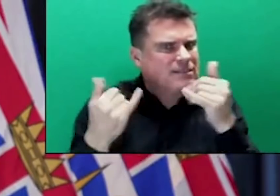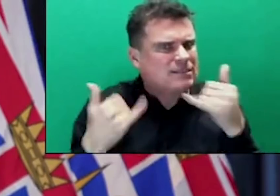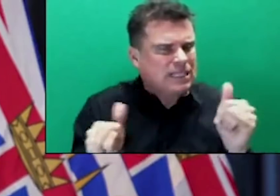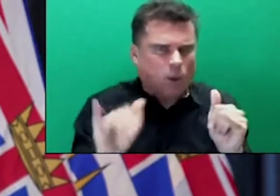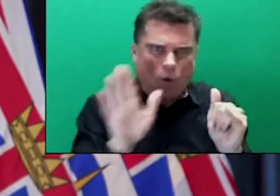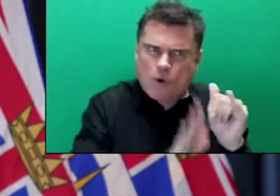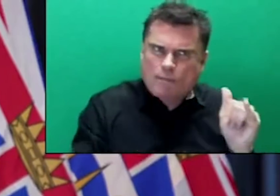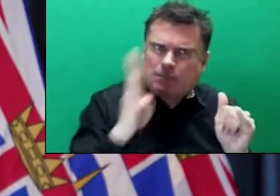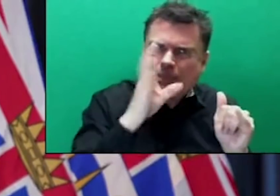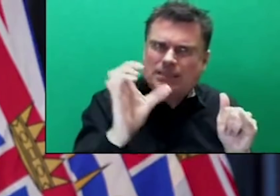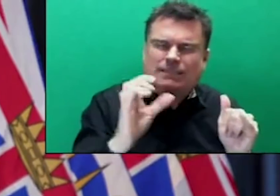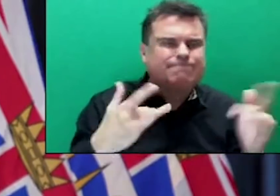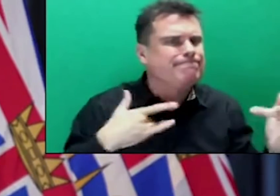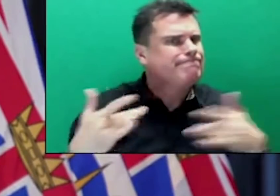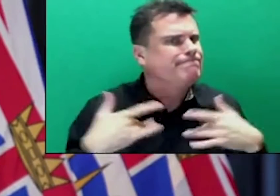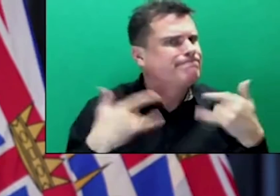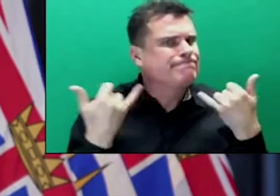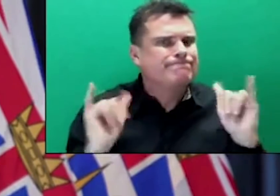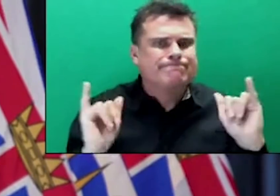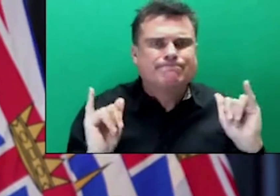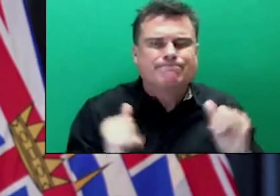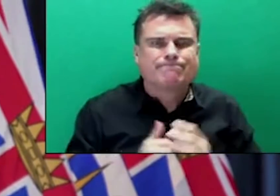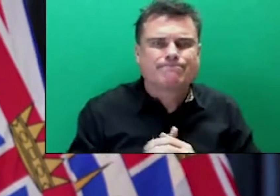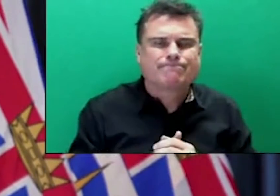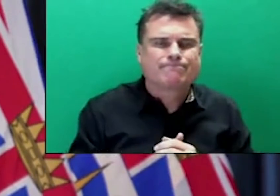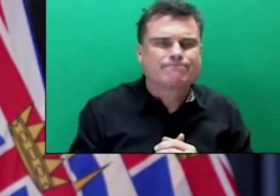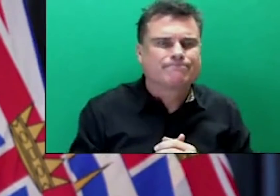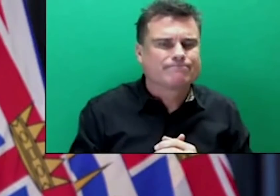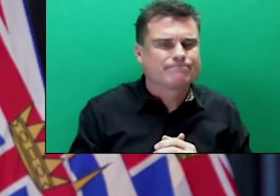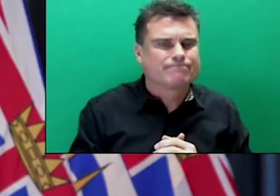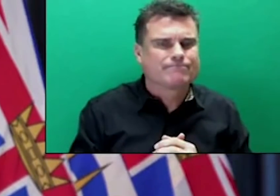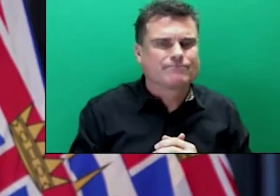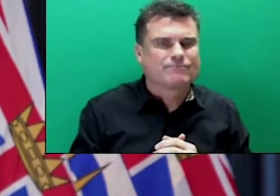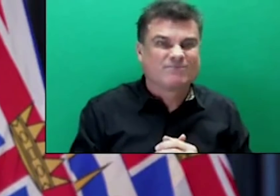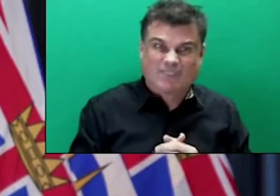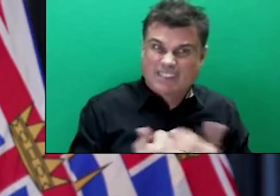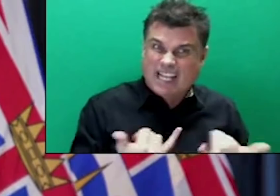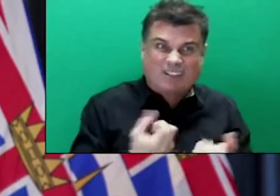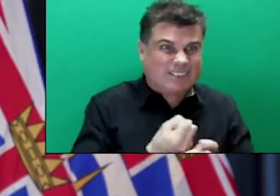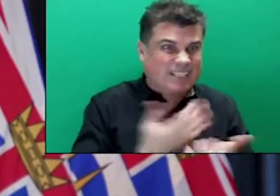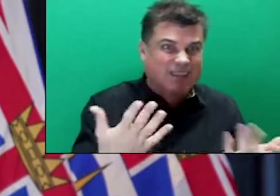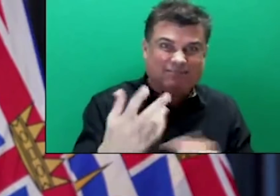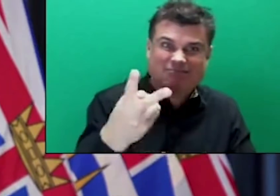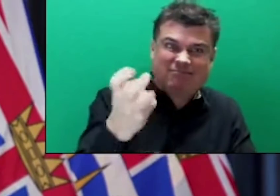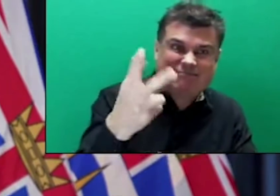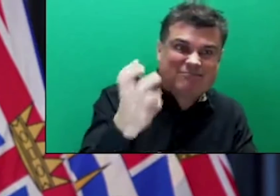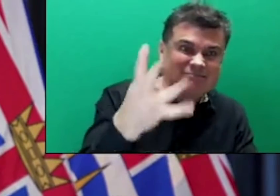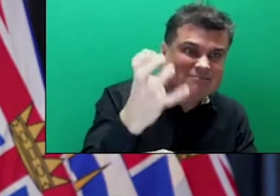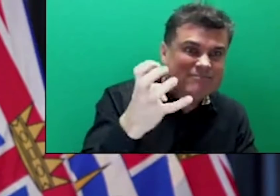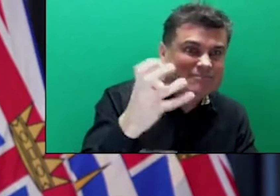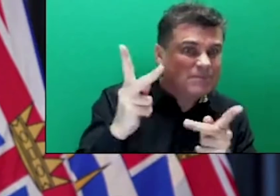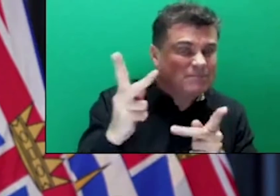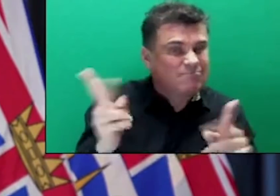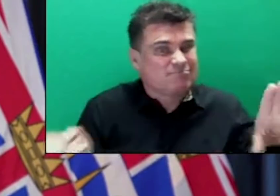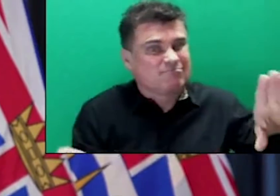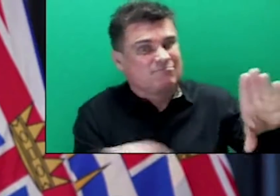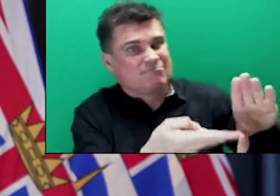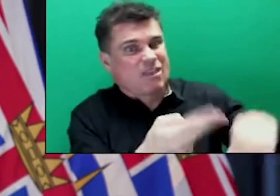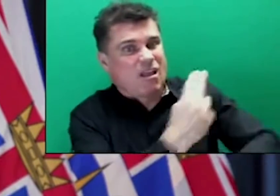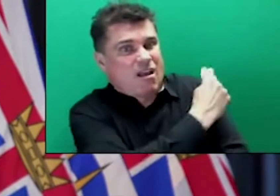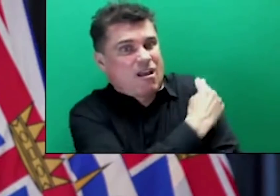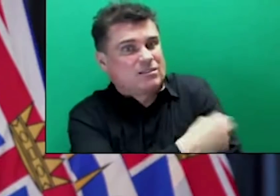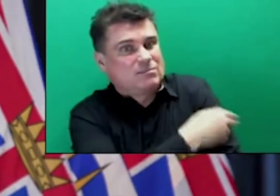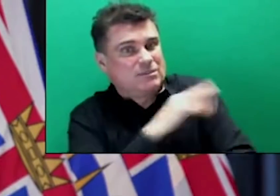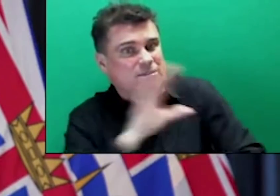hundreds of people, as you know, remain in hospital, and as we've seen this weekend alone, tragically, far too many people in BC